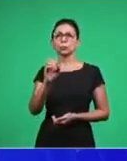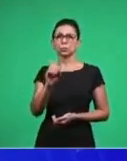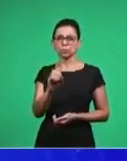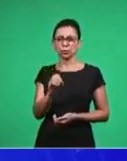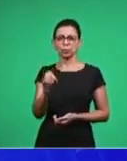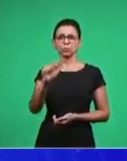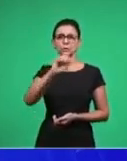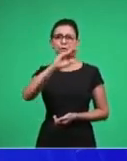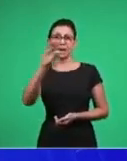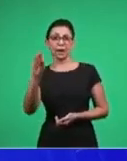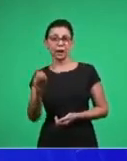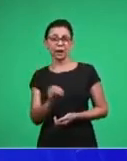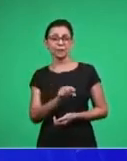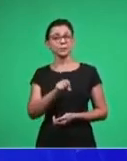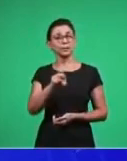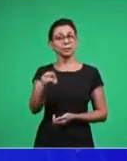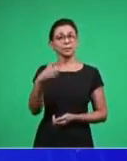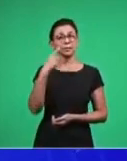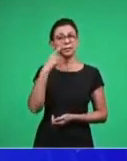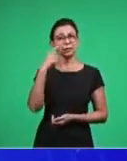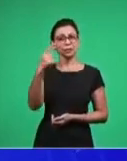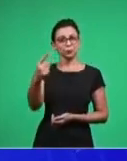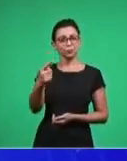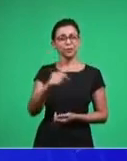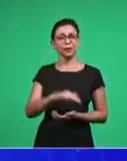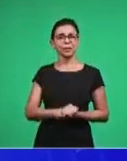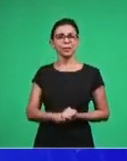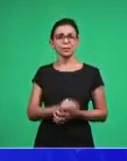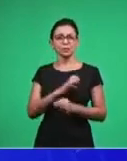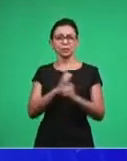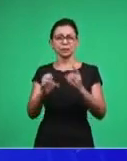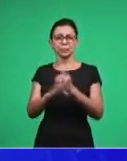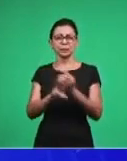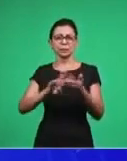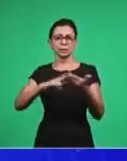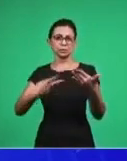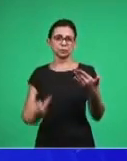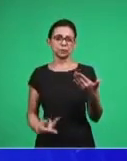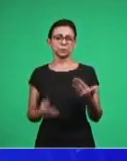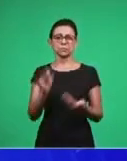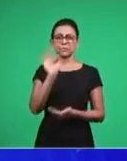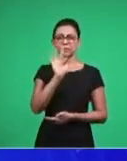the Democratic Republic of the Congo in Africa,